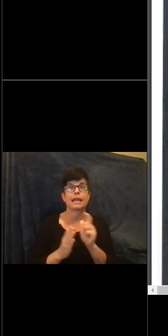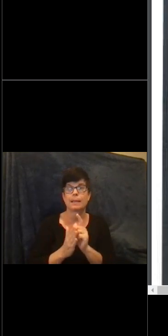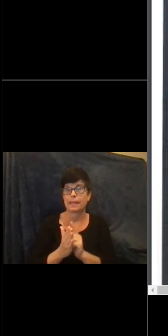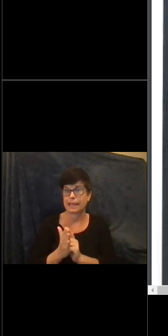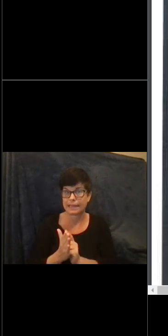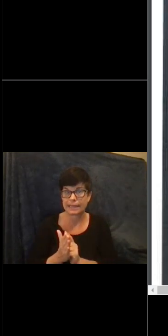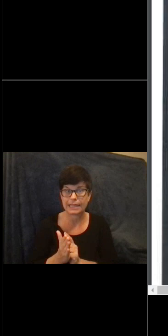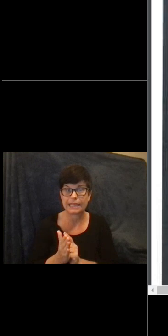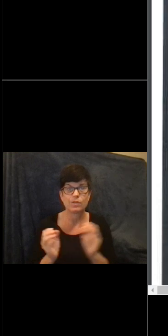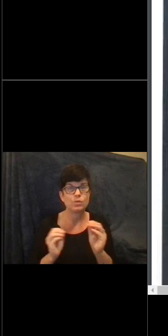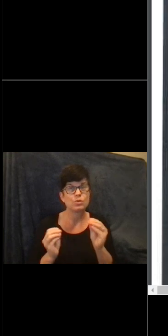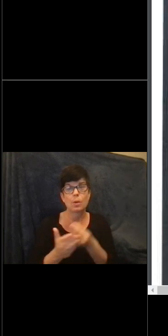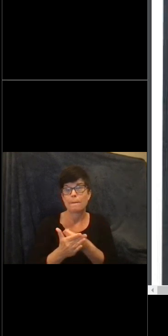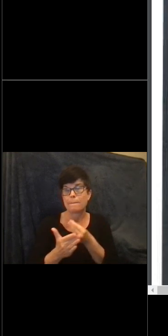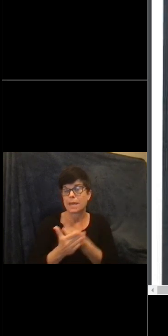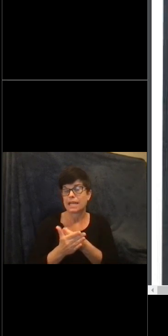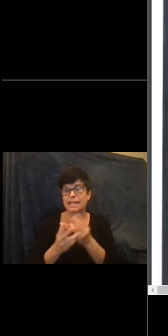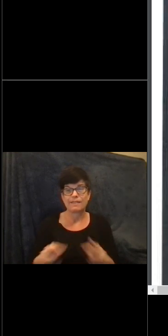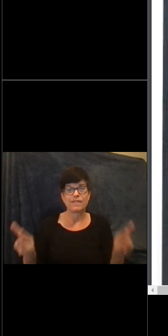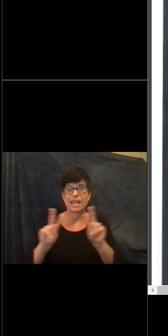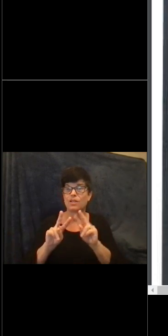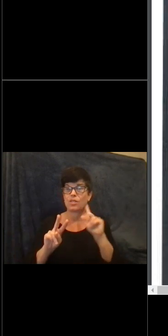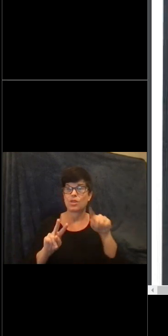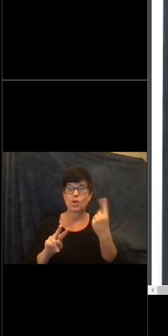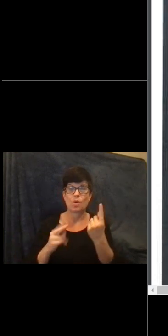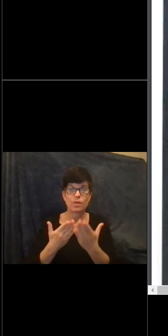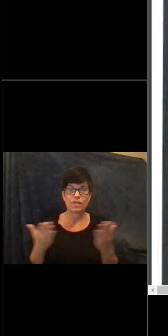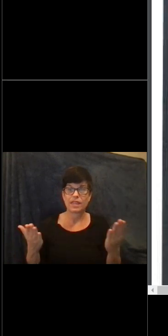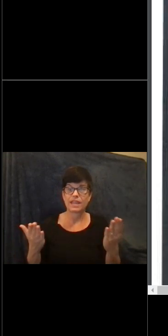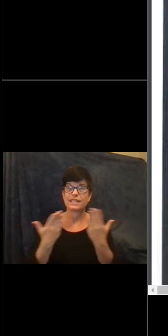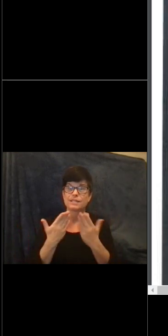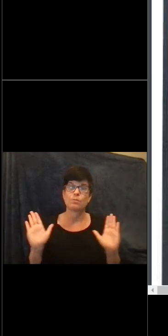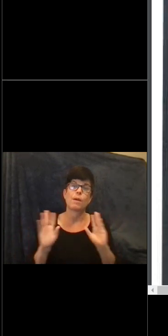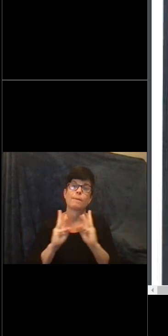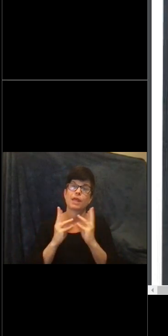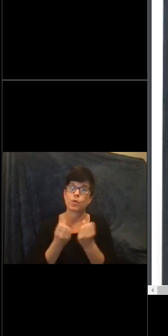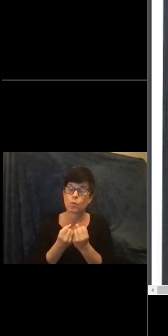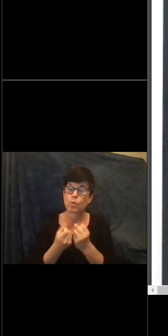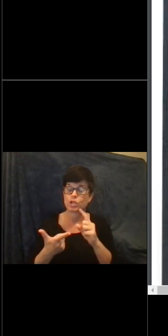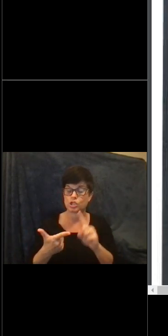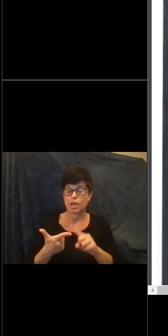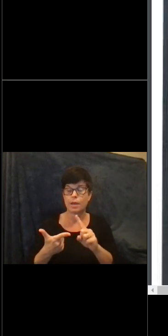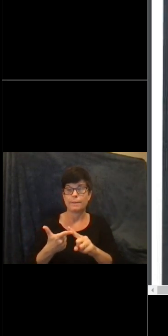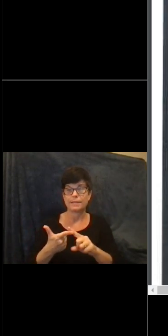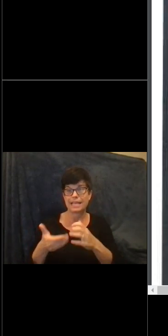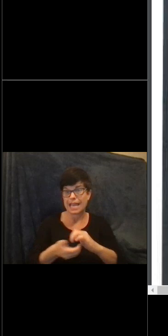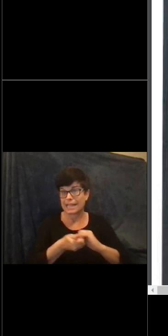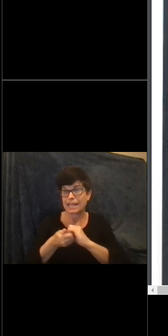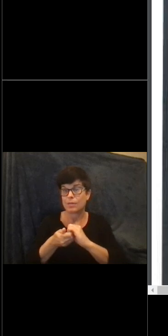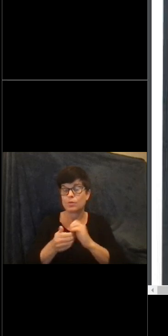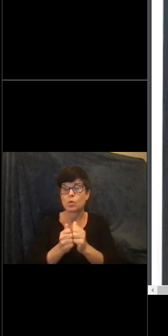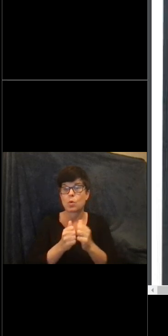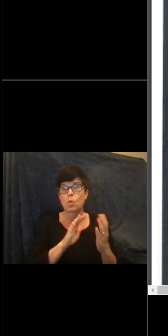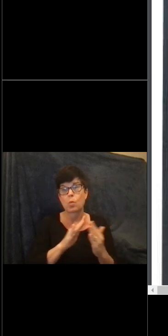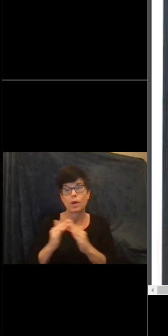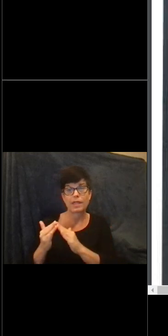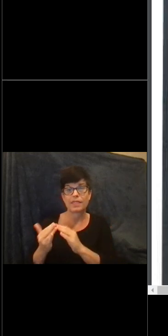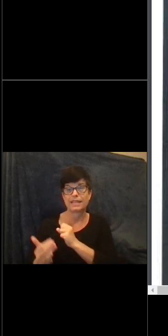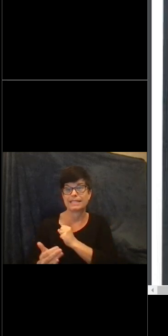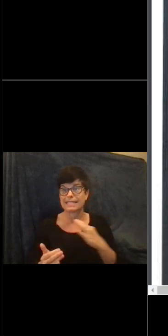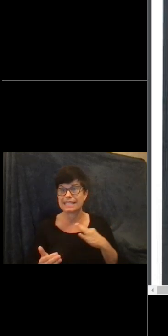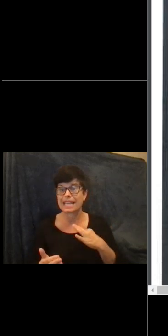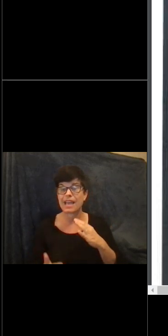no monetary value. The only thing that's legally binding is public workshops and collaboration with city staff and CRA staff,